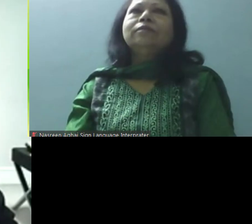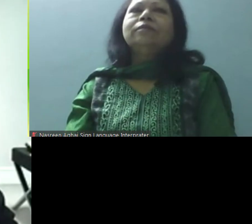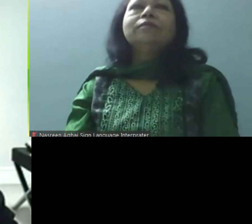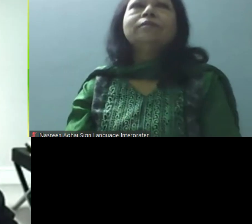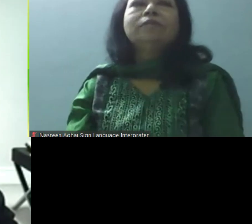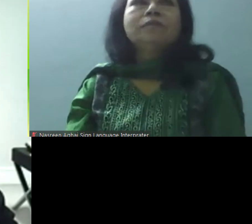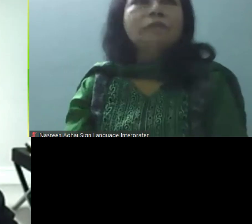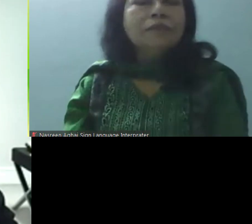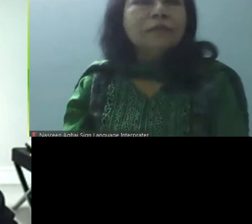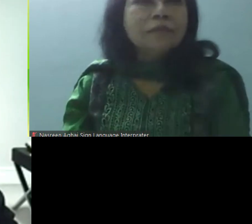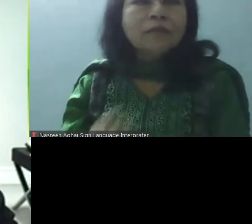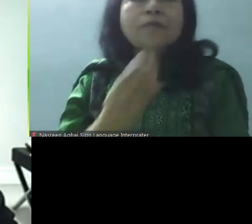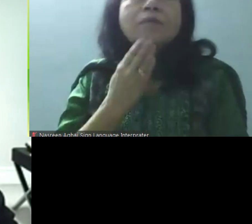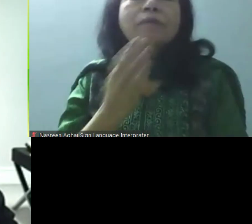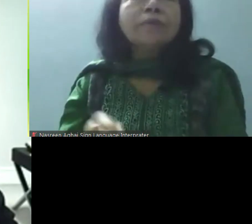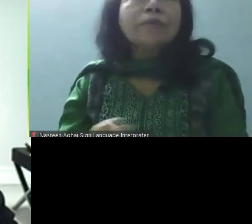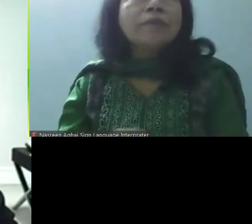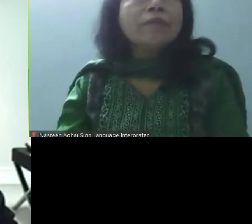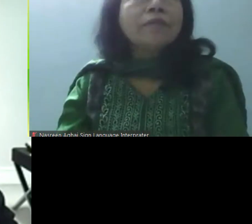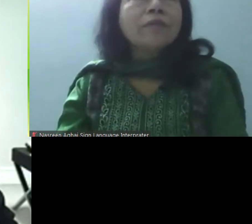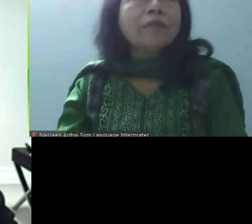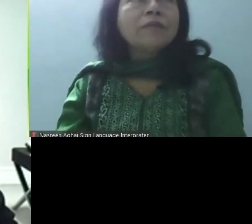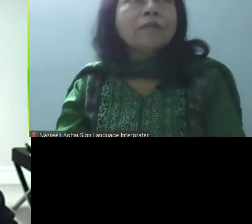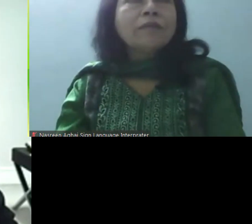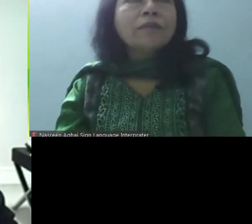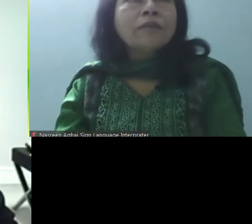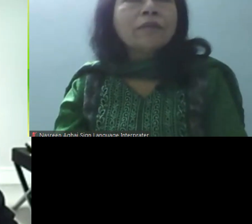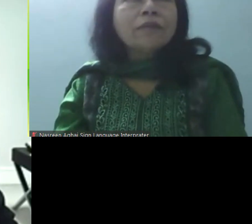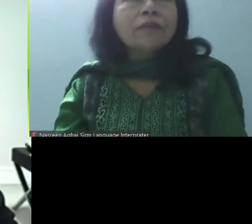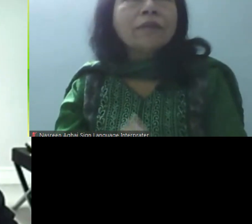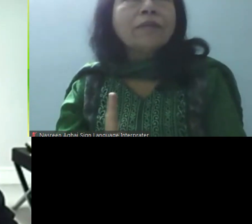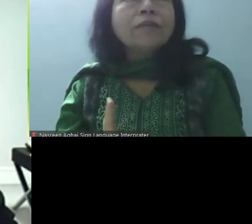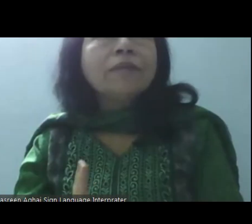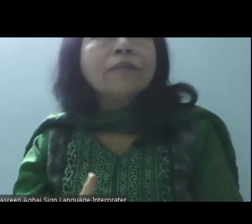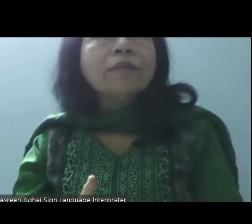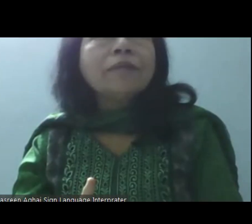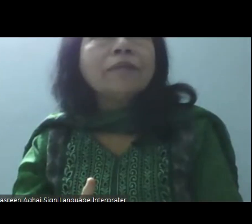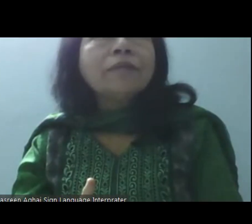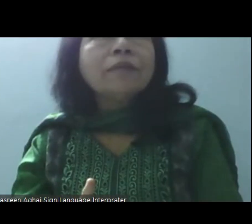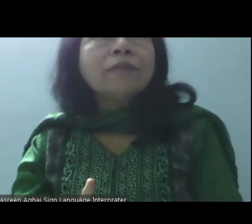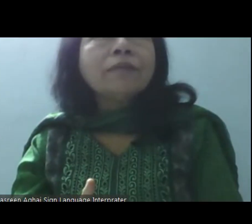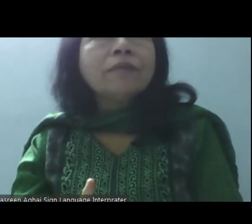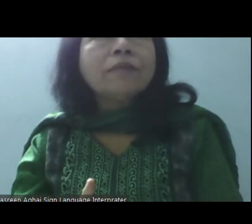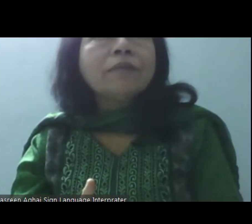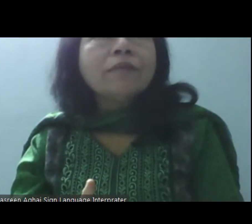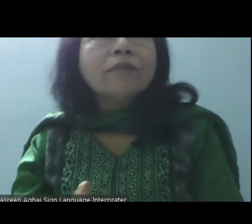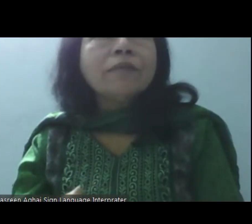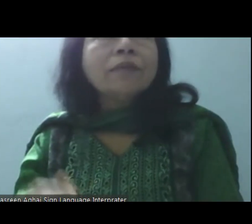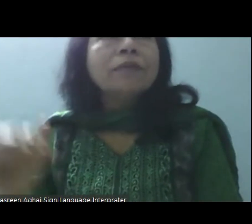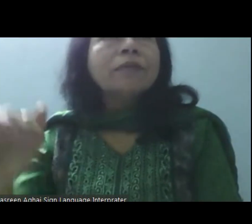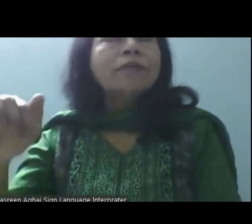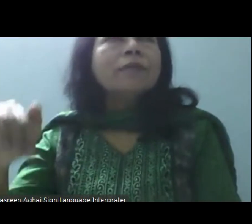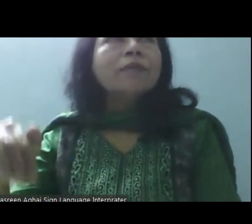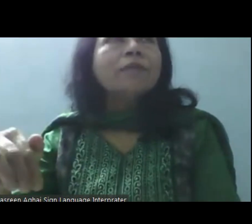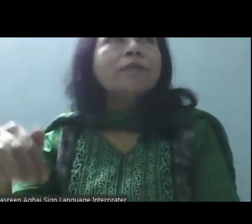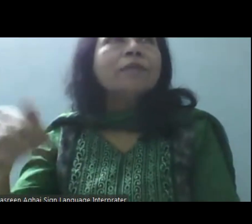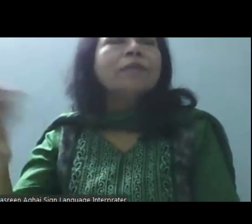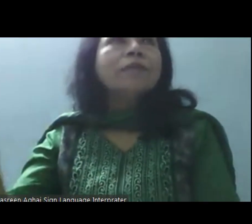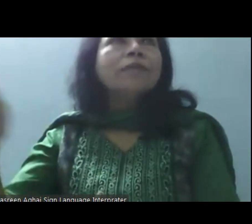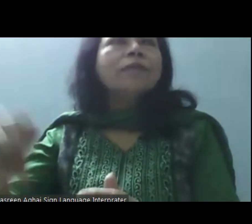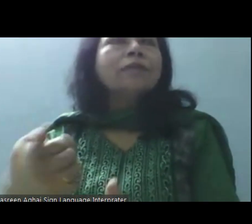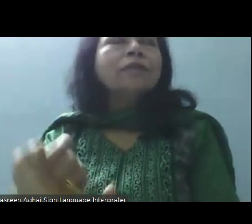please. Thank you, Tim. Actually, our internal or